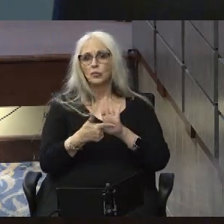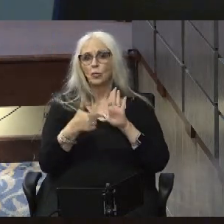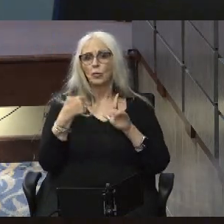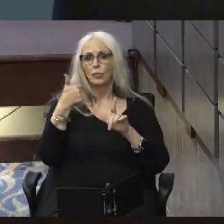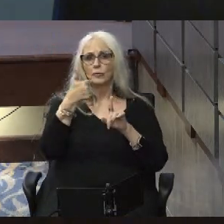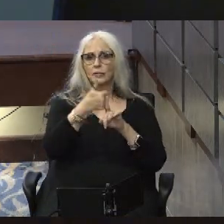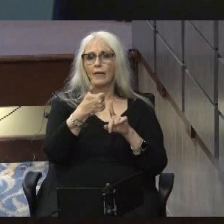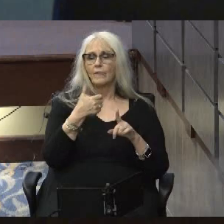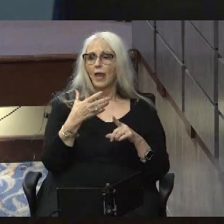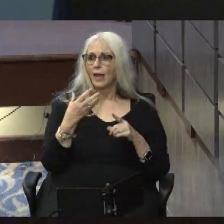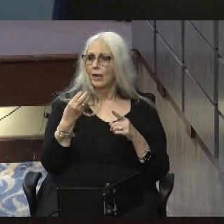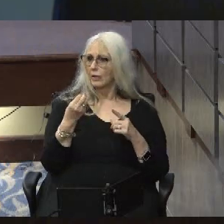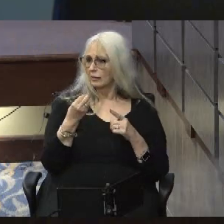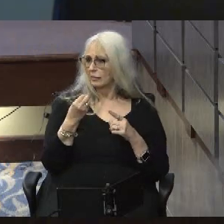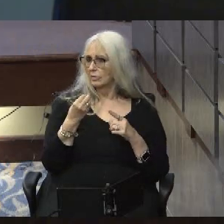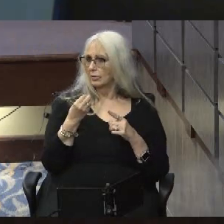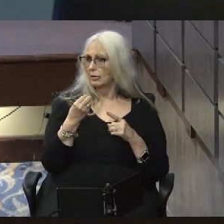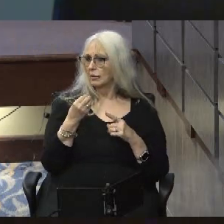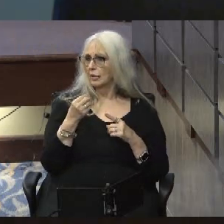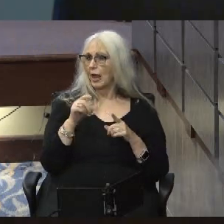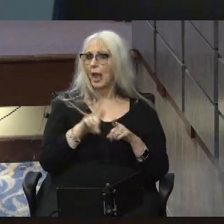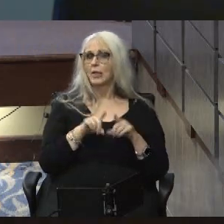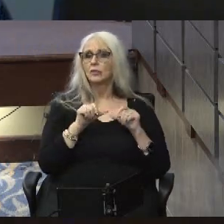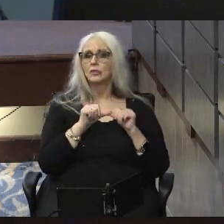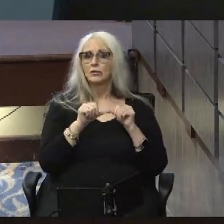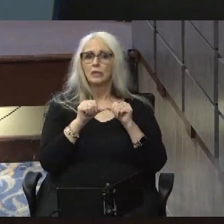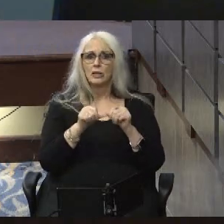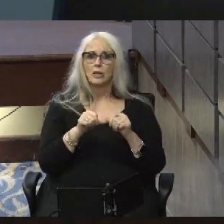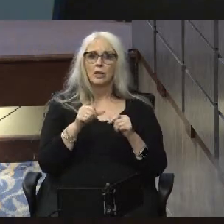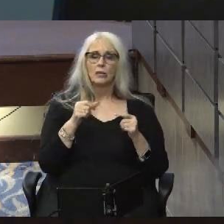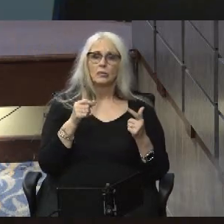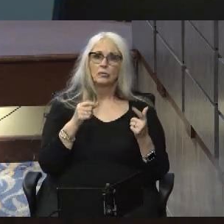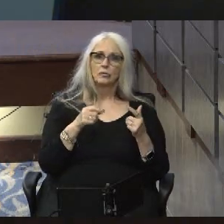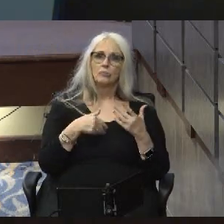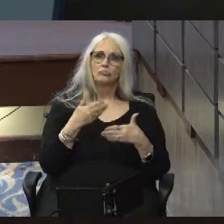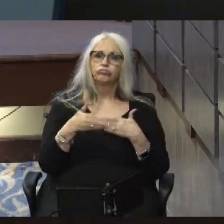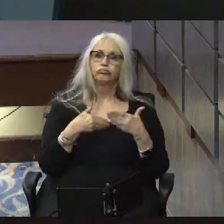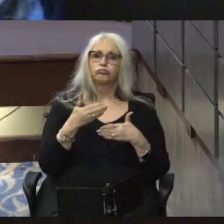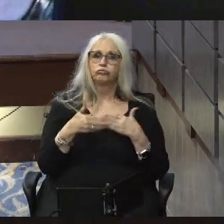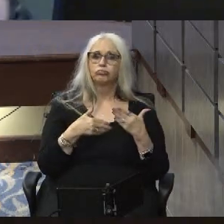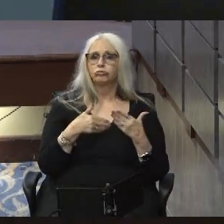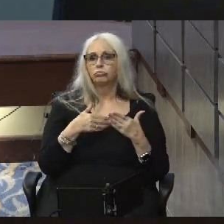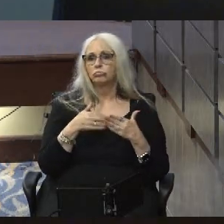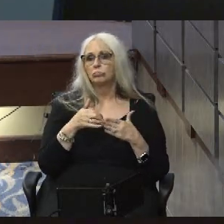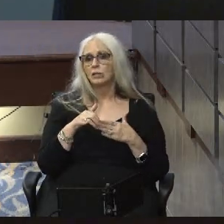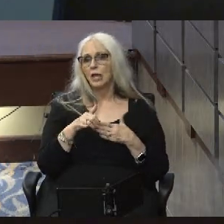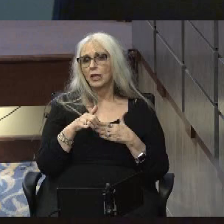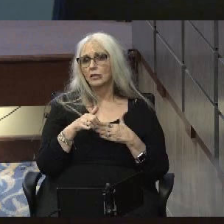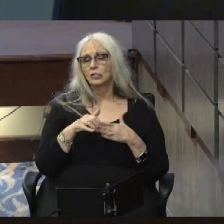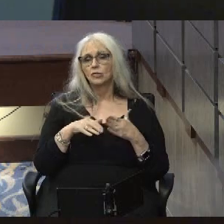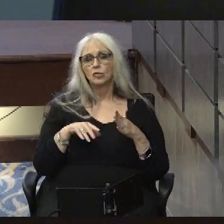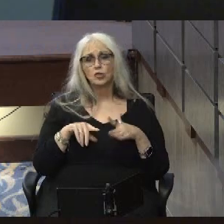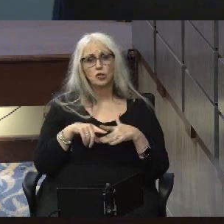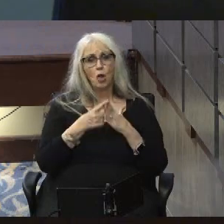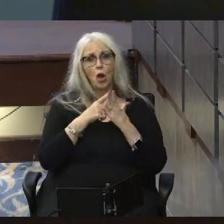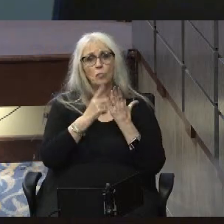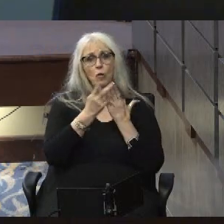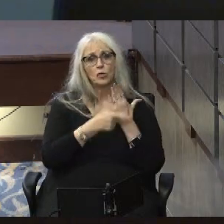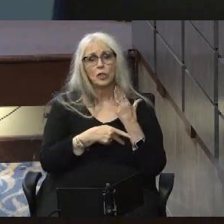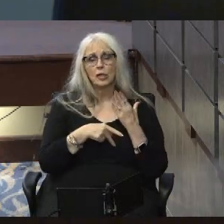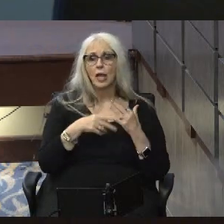we'll weigh in on that as it goes. But to get this going, to me, to launch this project, with the